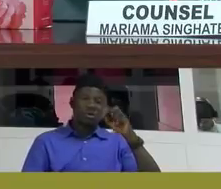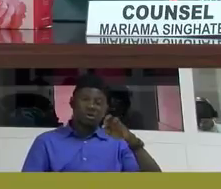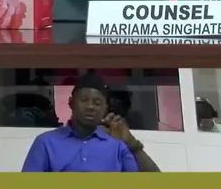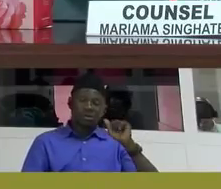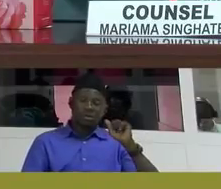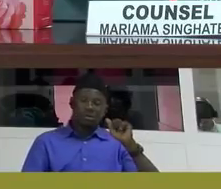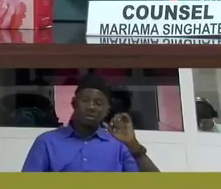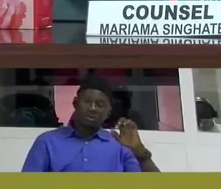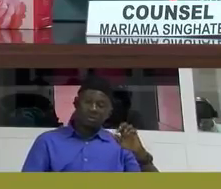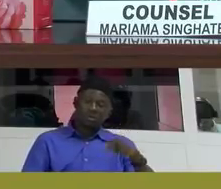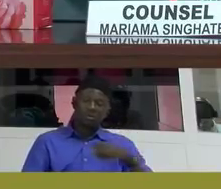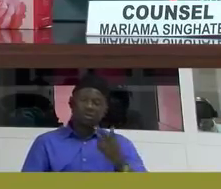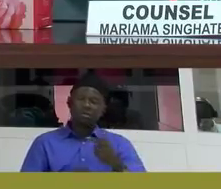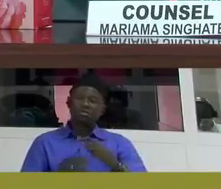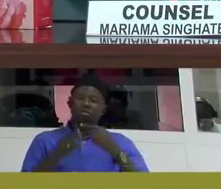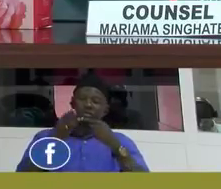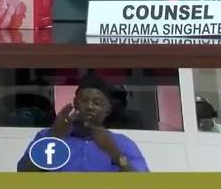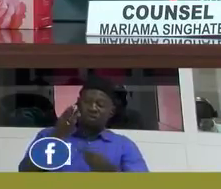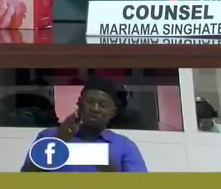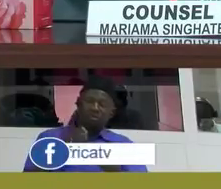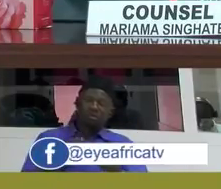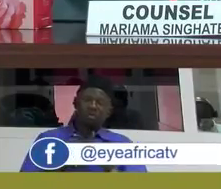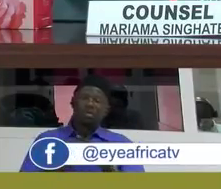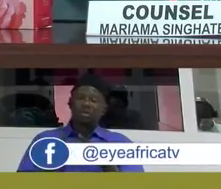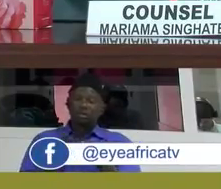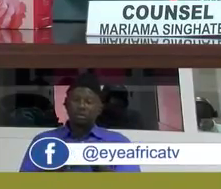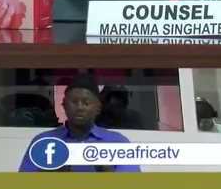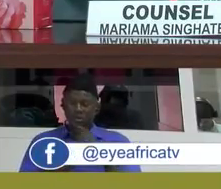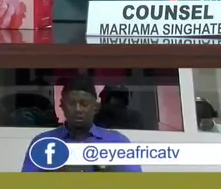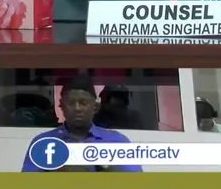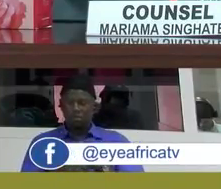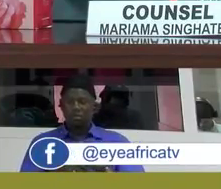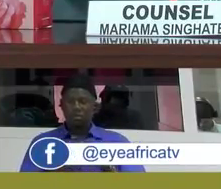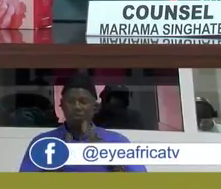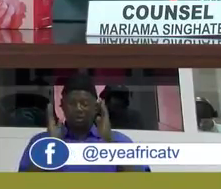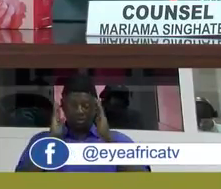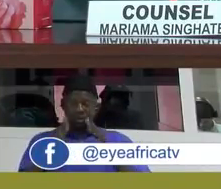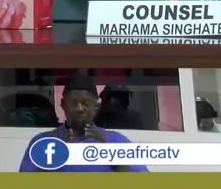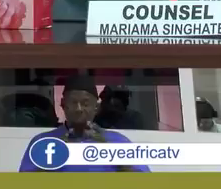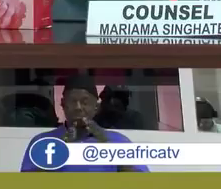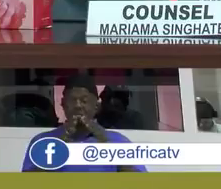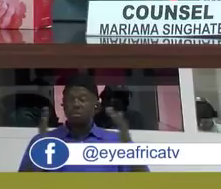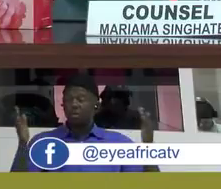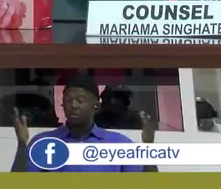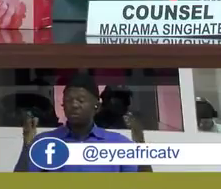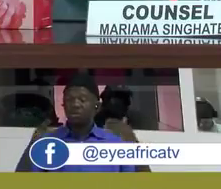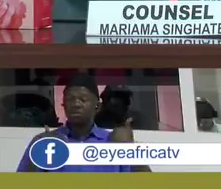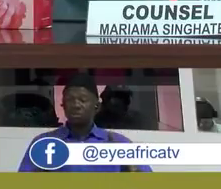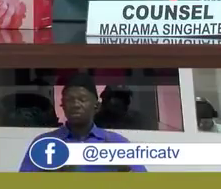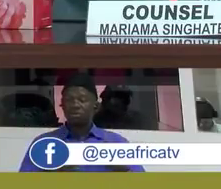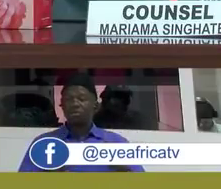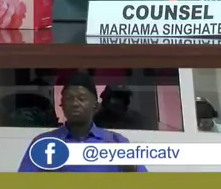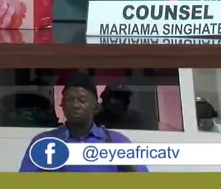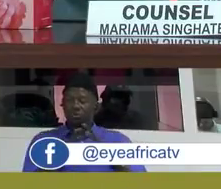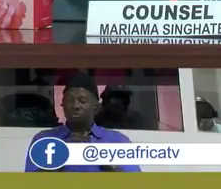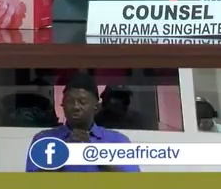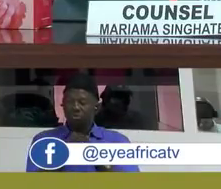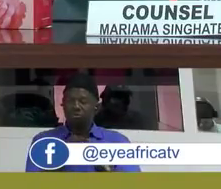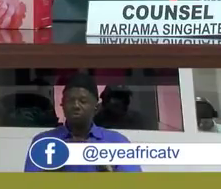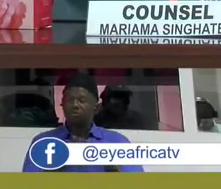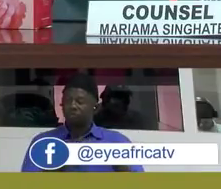Gambia, the Muslim majority coexist peacefully with the Christian community.